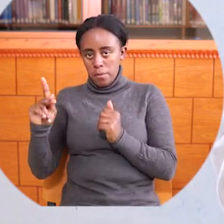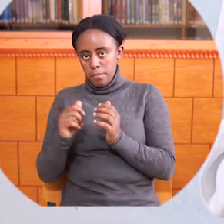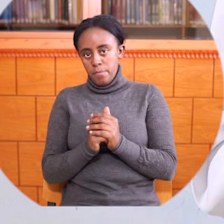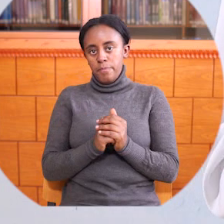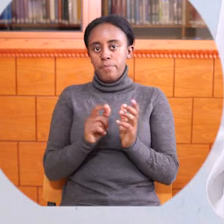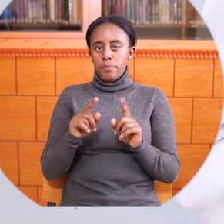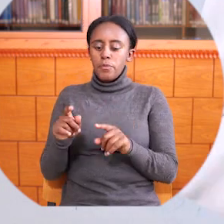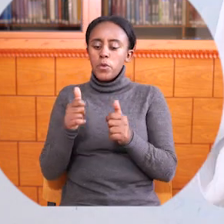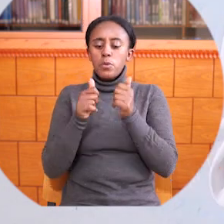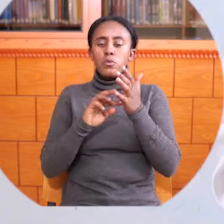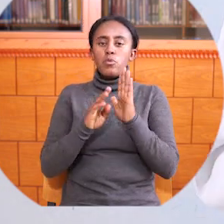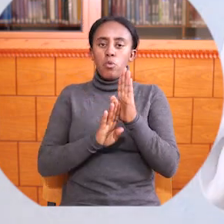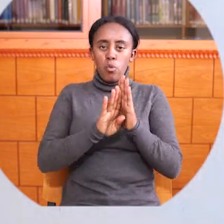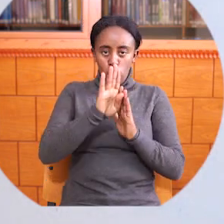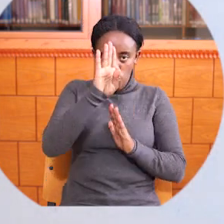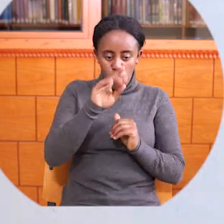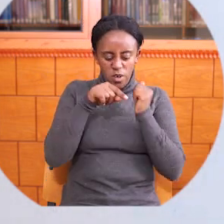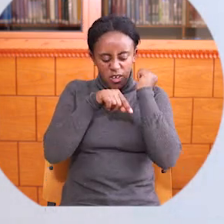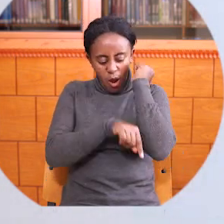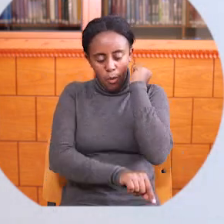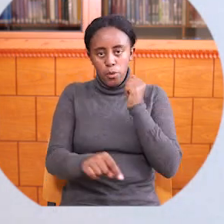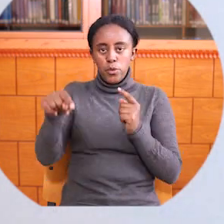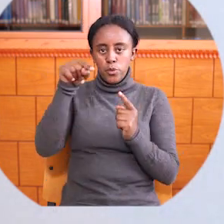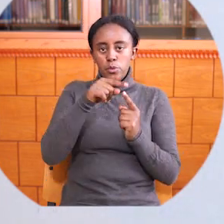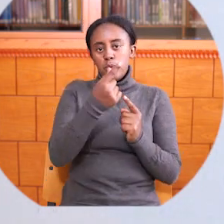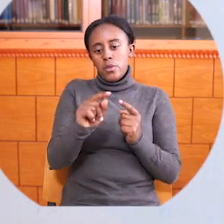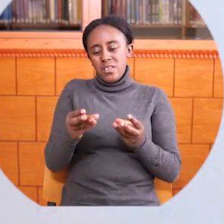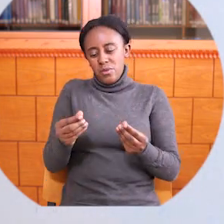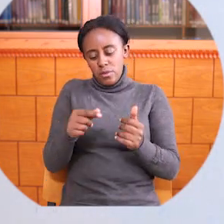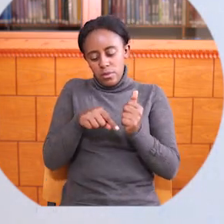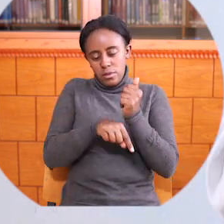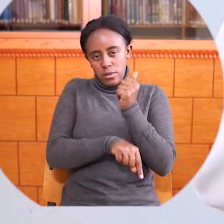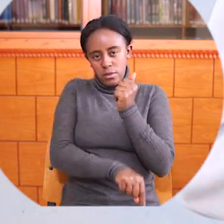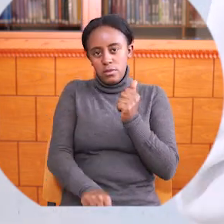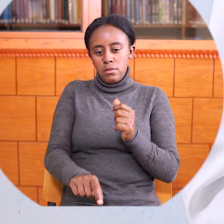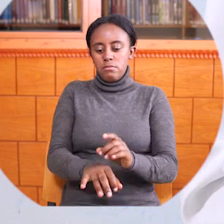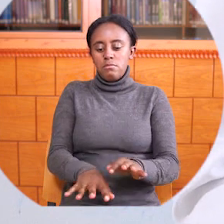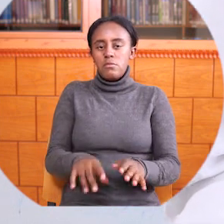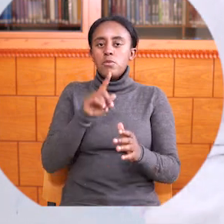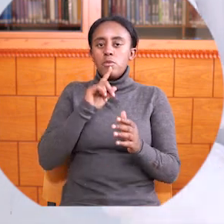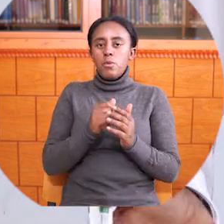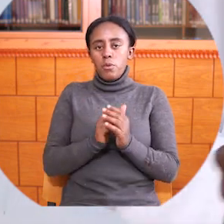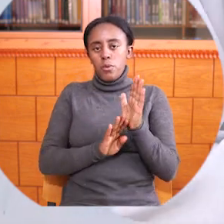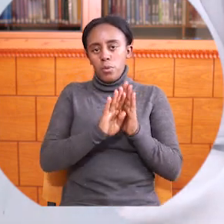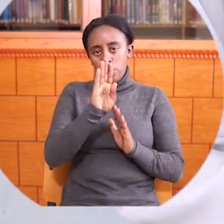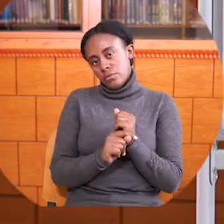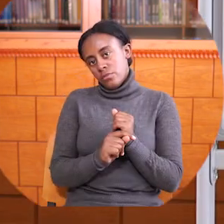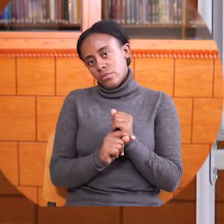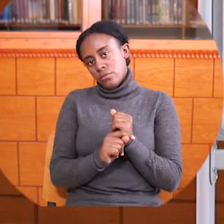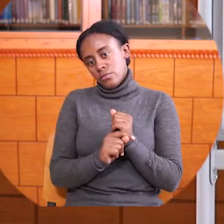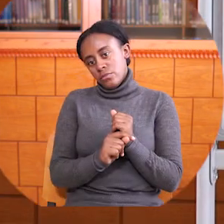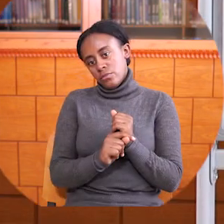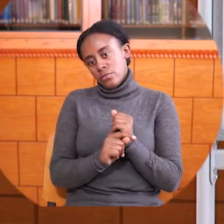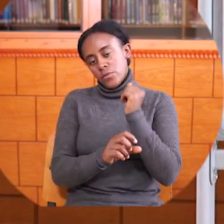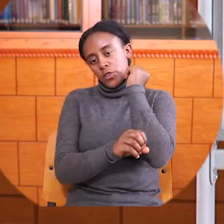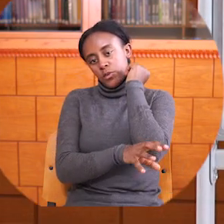root which is grow downward to the soil. It is known as a growing region of the root.